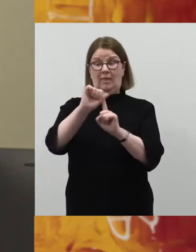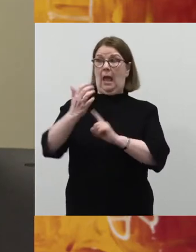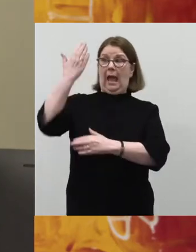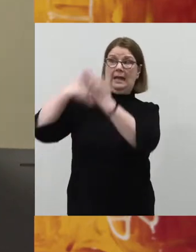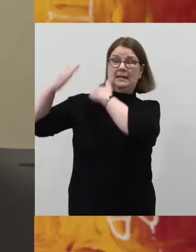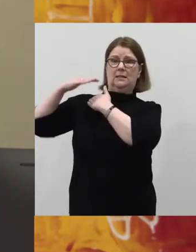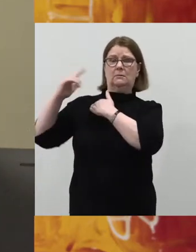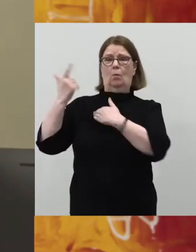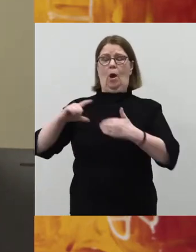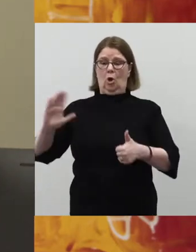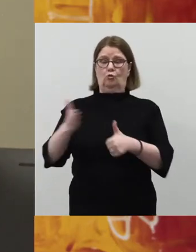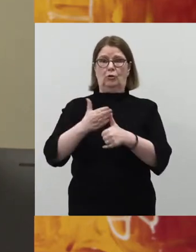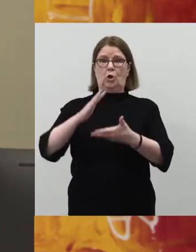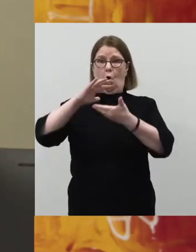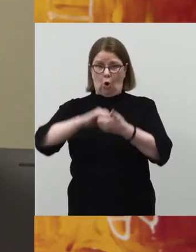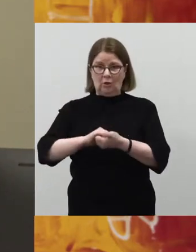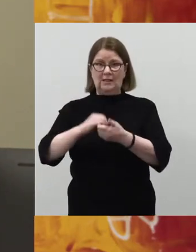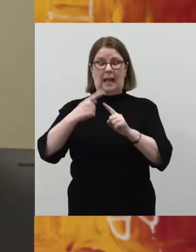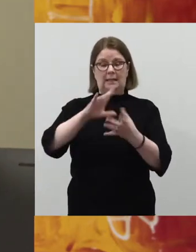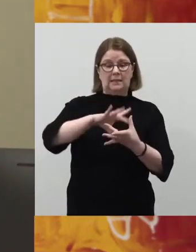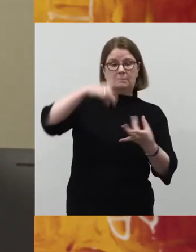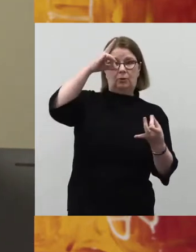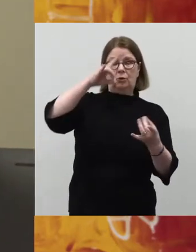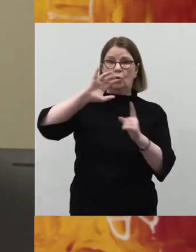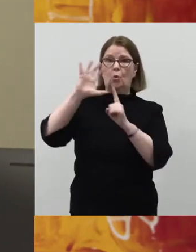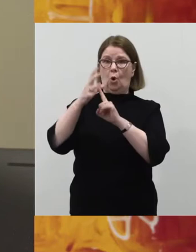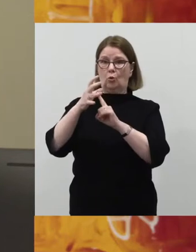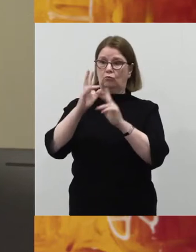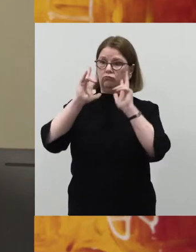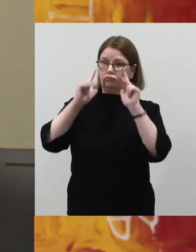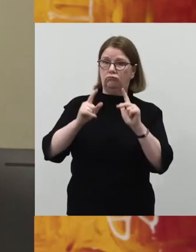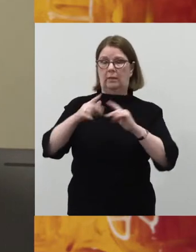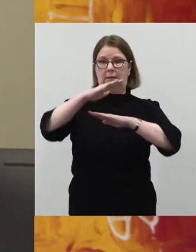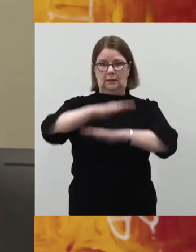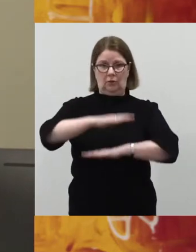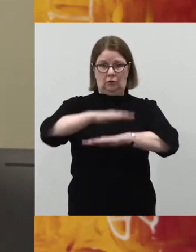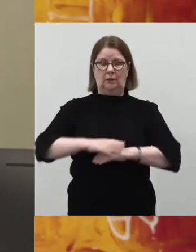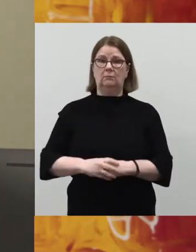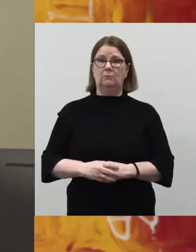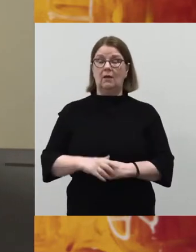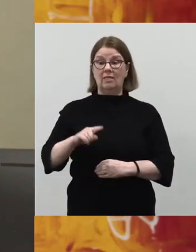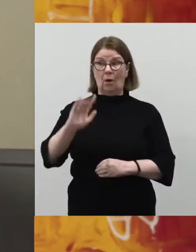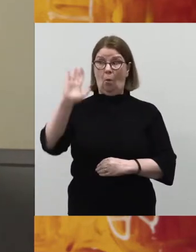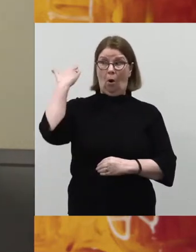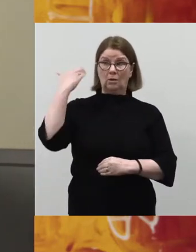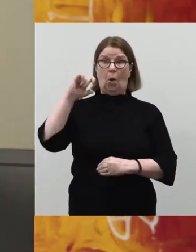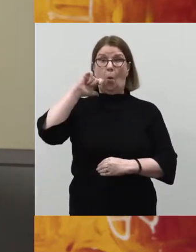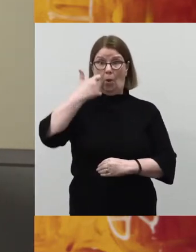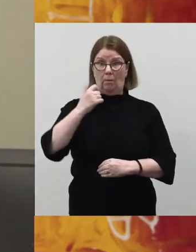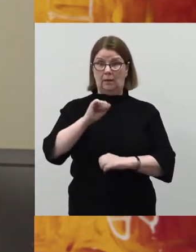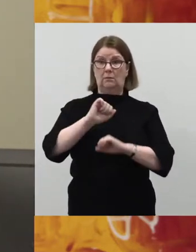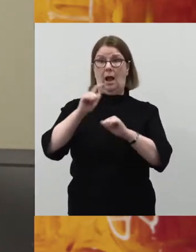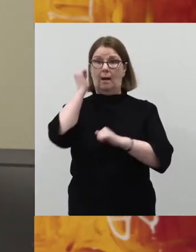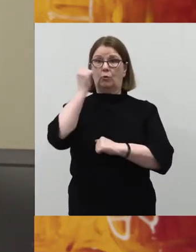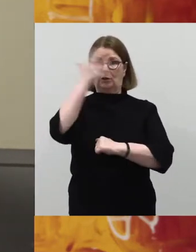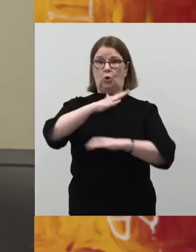the original owners and the spiritual and cultural custodians of this country. This always was and always will